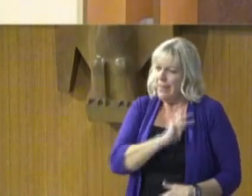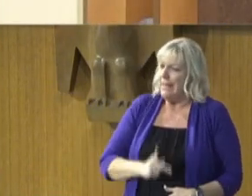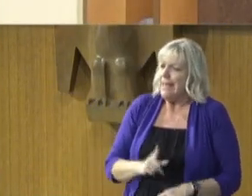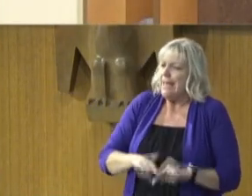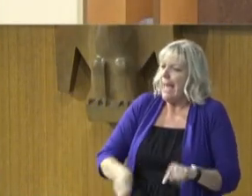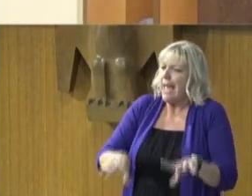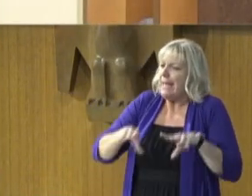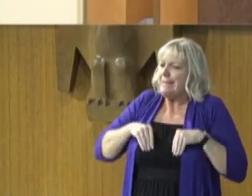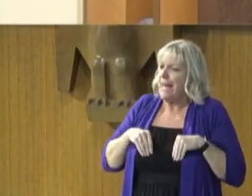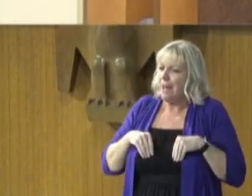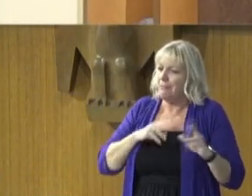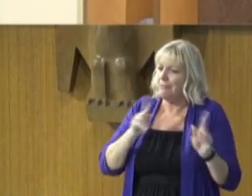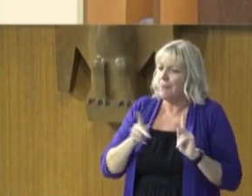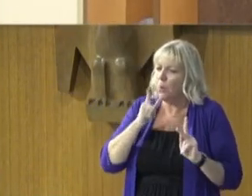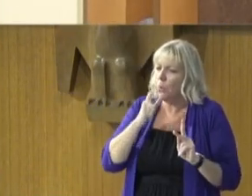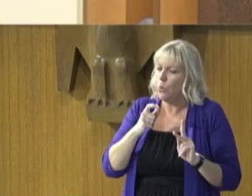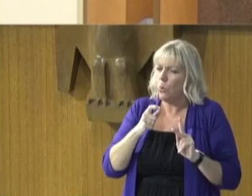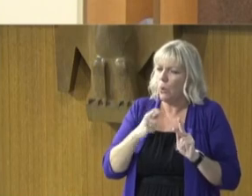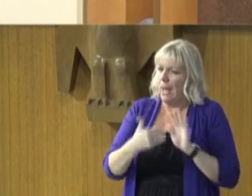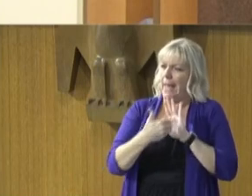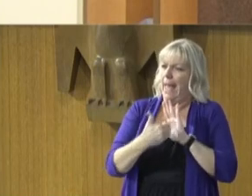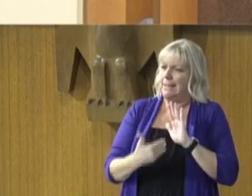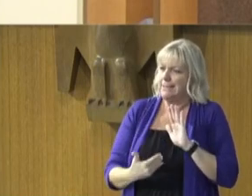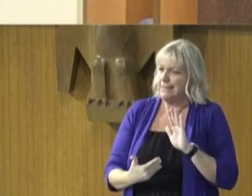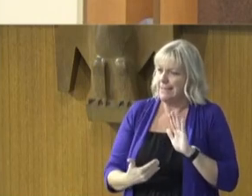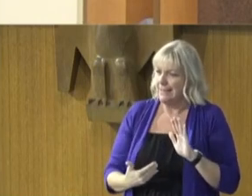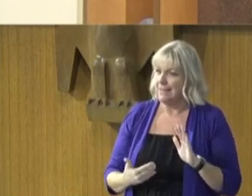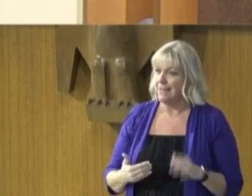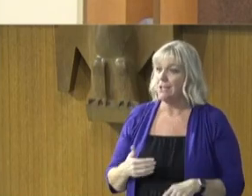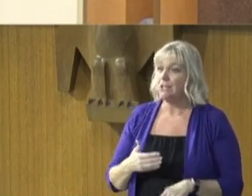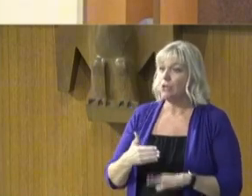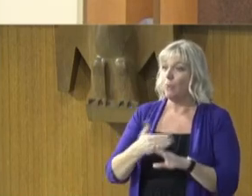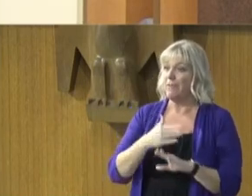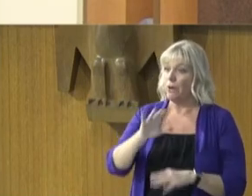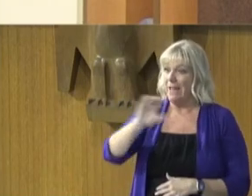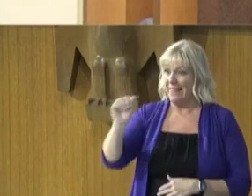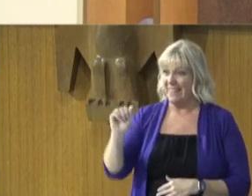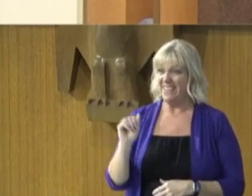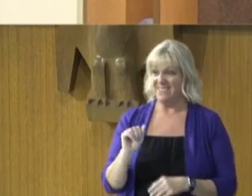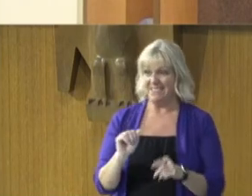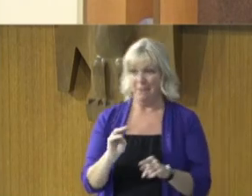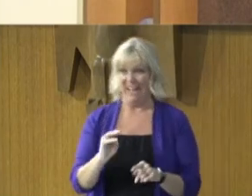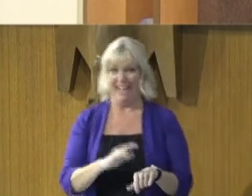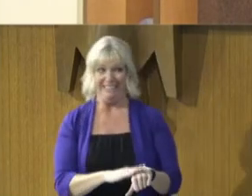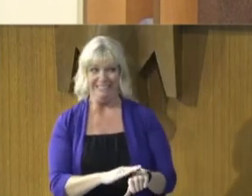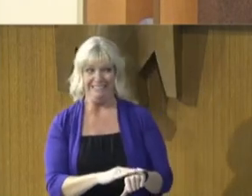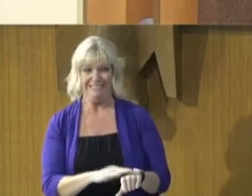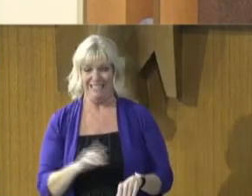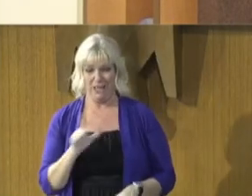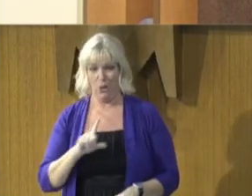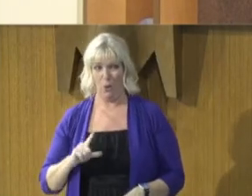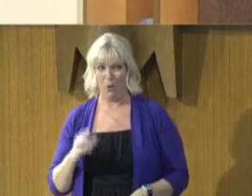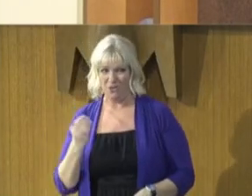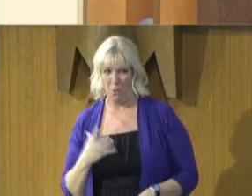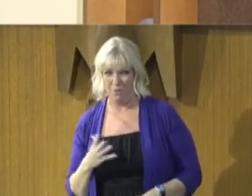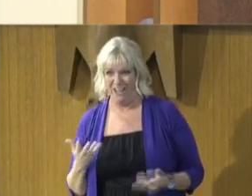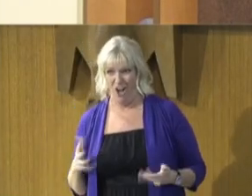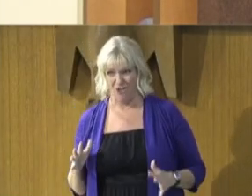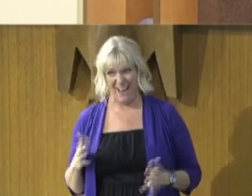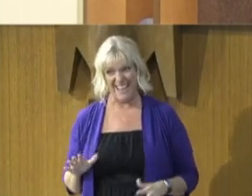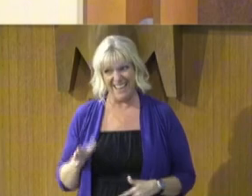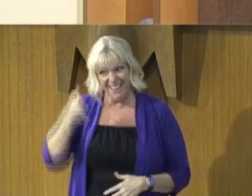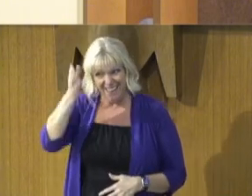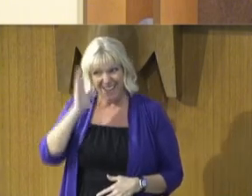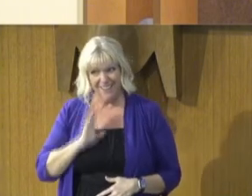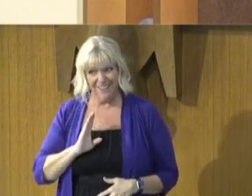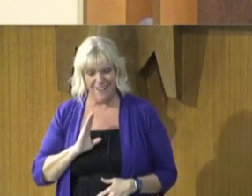accept anyone contradicting him. But before he goes, Micaiah informs the king that the Lord already told him that God would